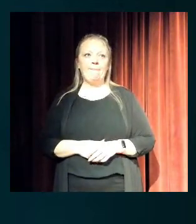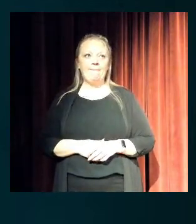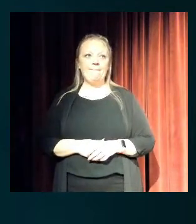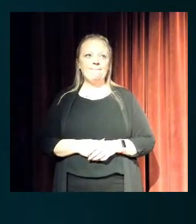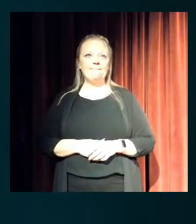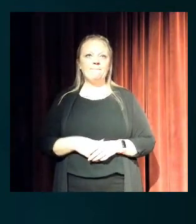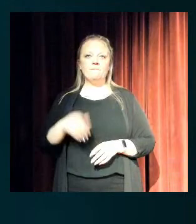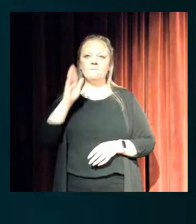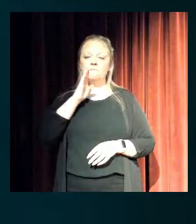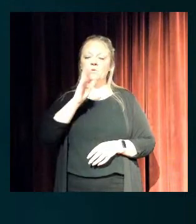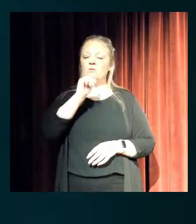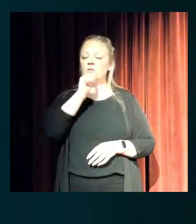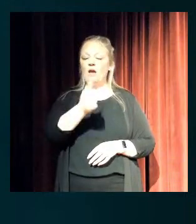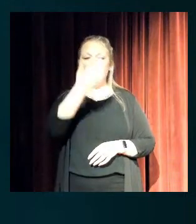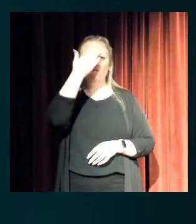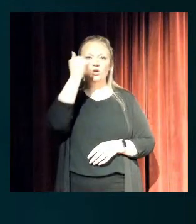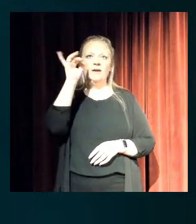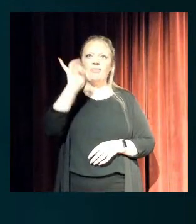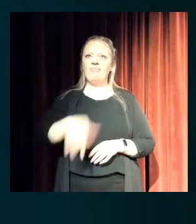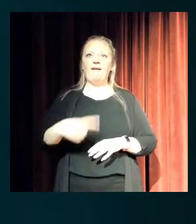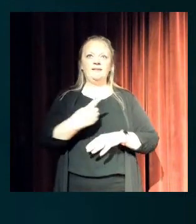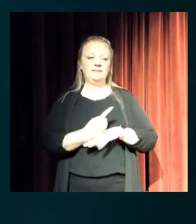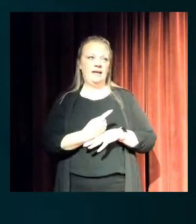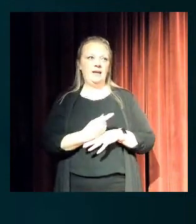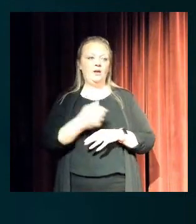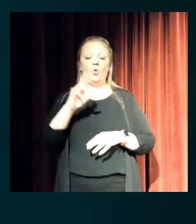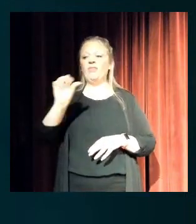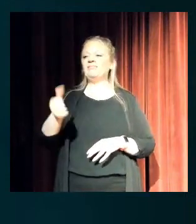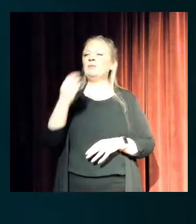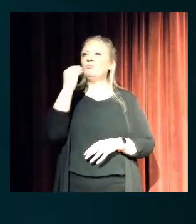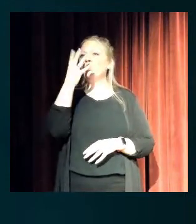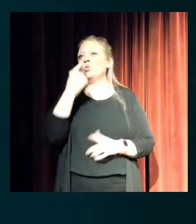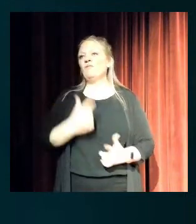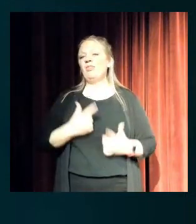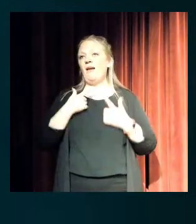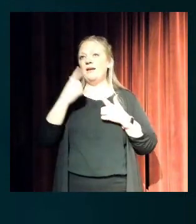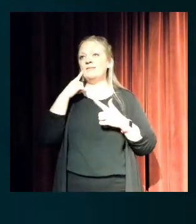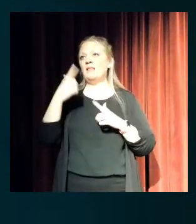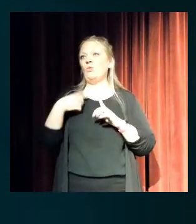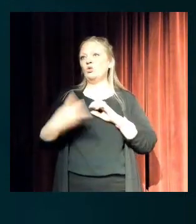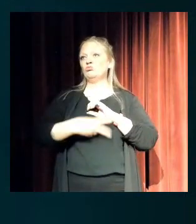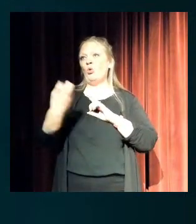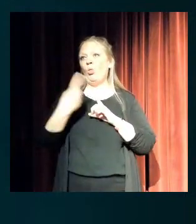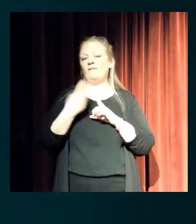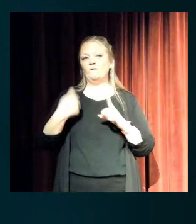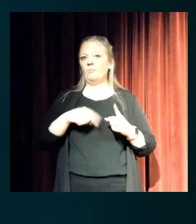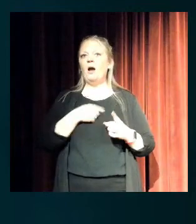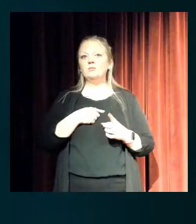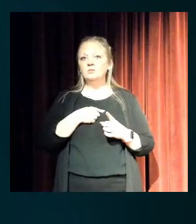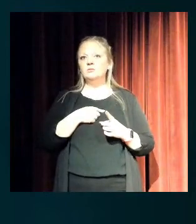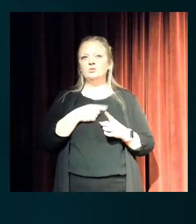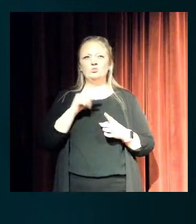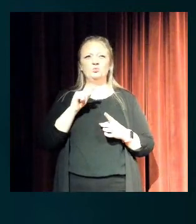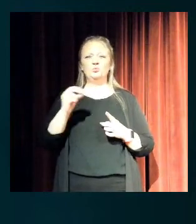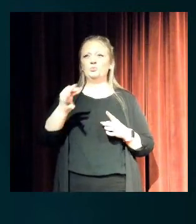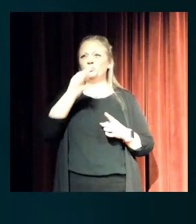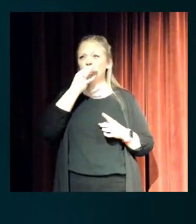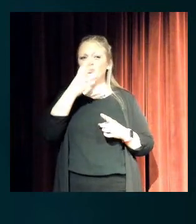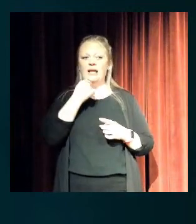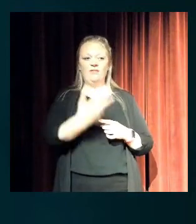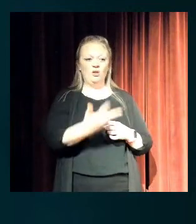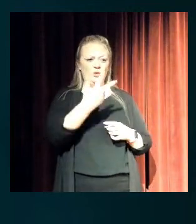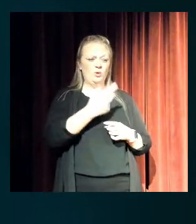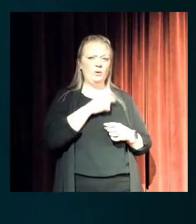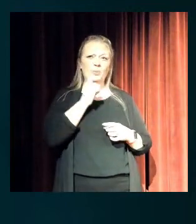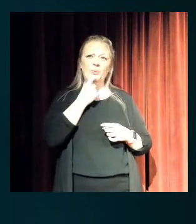We will not forget that fateful day, nor the 10 beautiful lives that were taken from us far too soon, and the 3 who were also